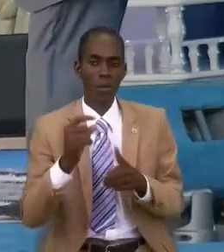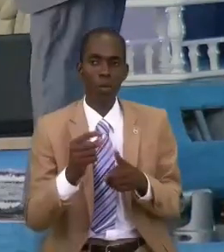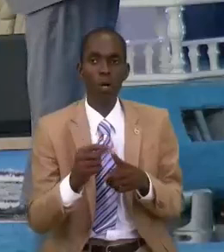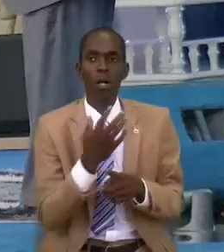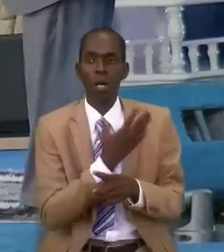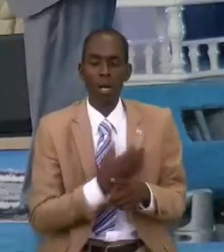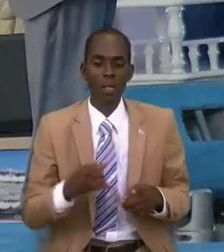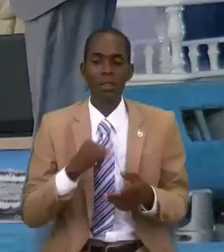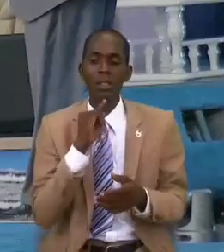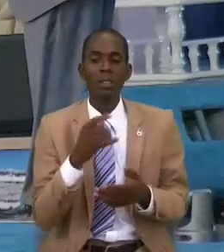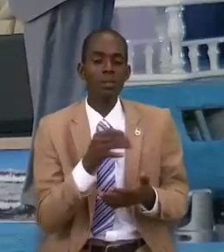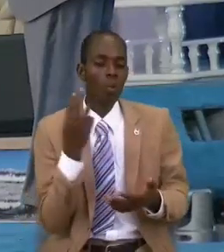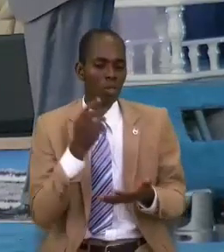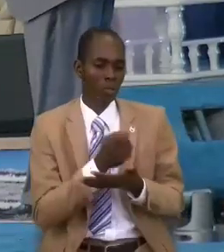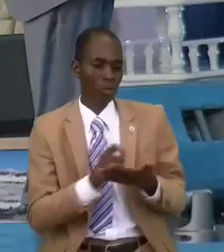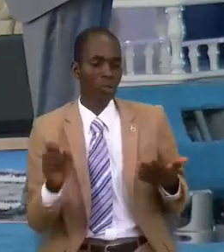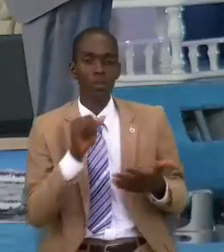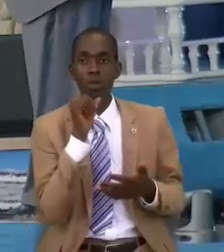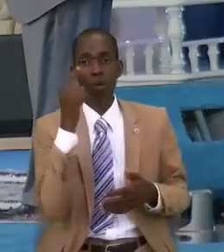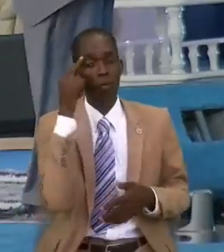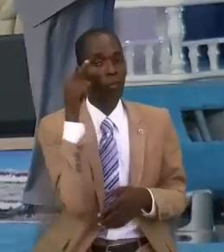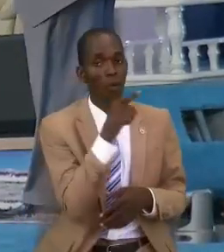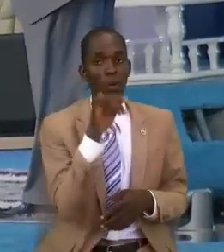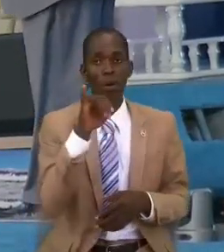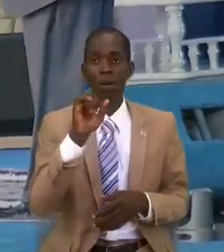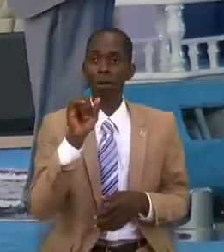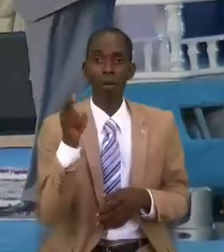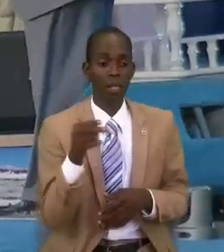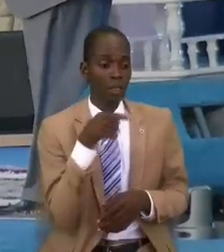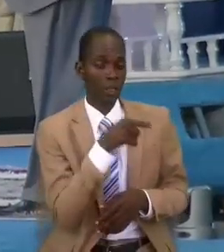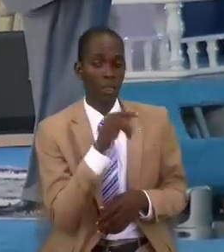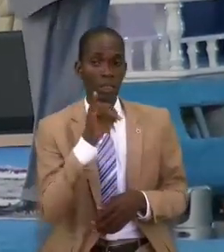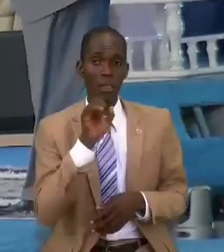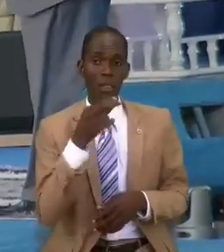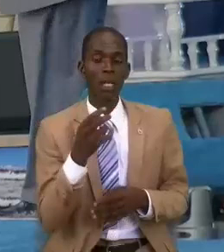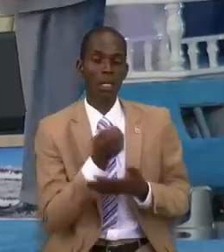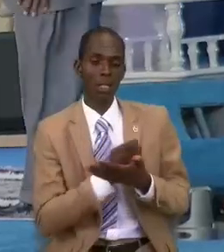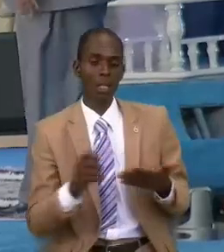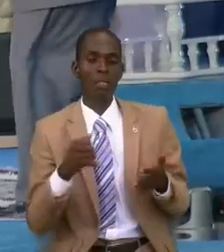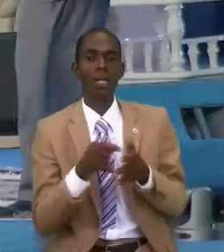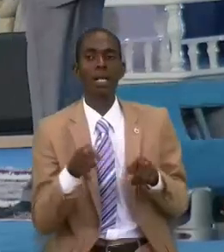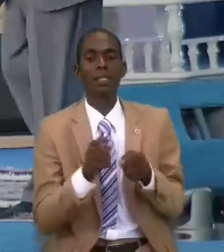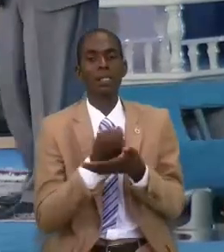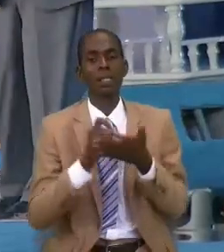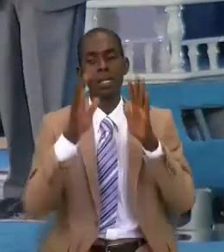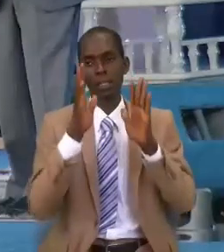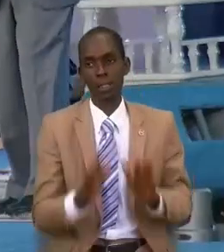Not Isaiah wrote it at the speech writer, at the prophet writing for Christ when he will come. And he says,